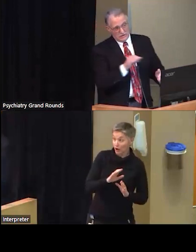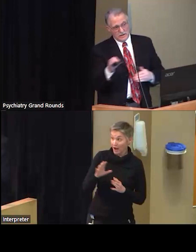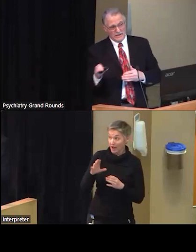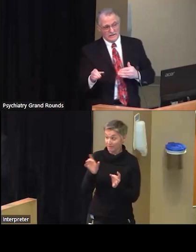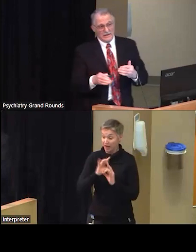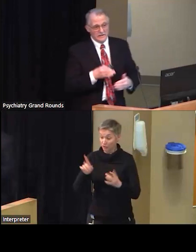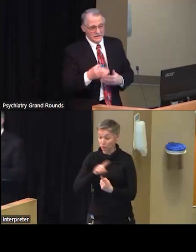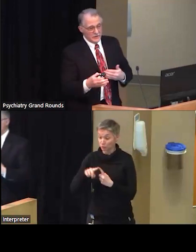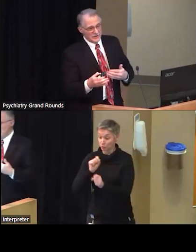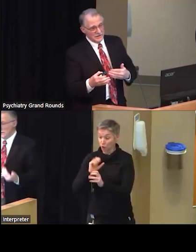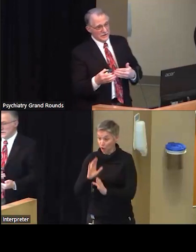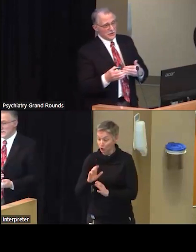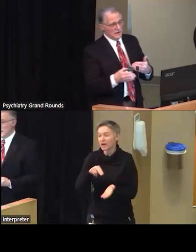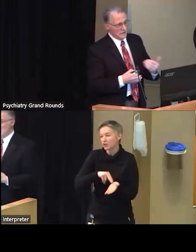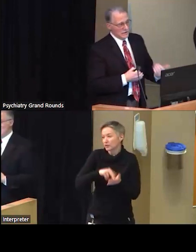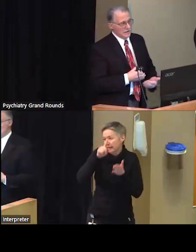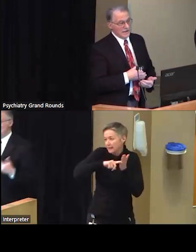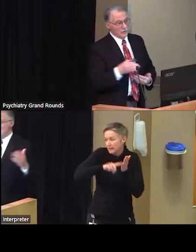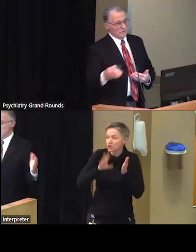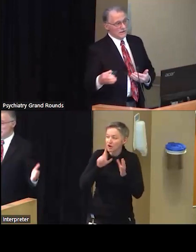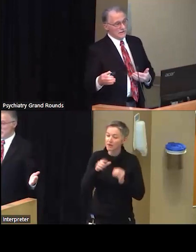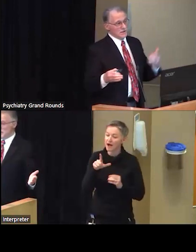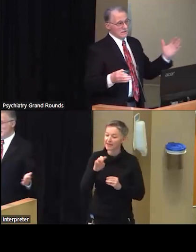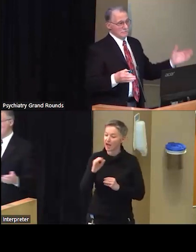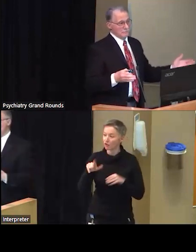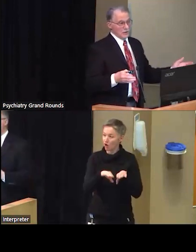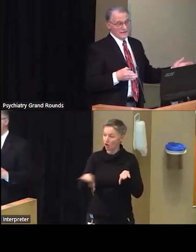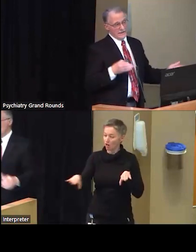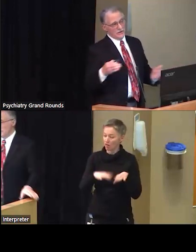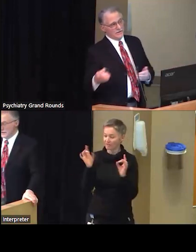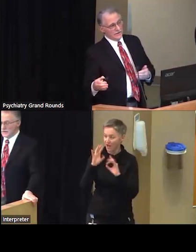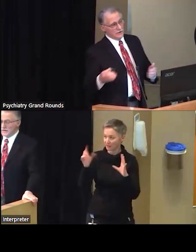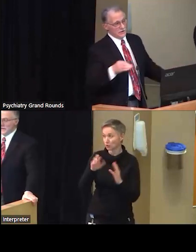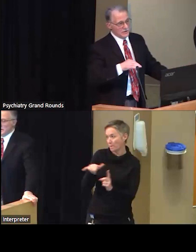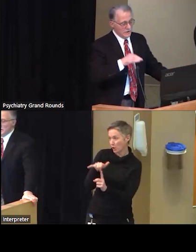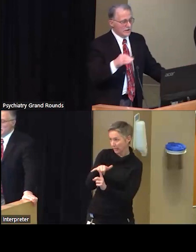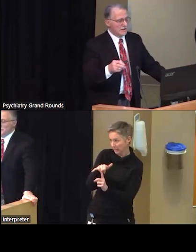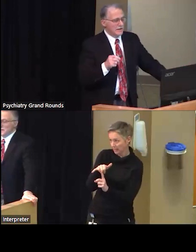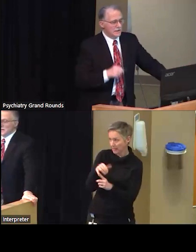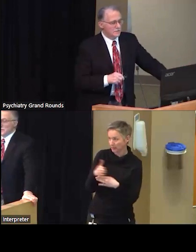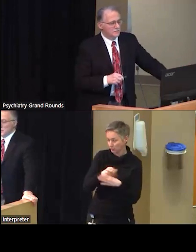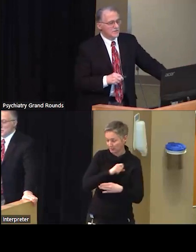you talk about it a lot in the nursing literature about lateral violence, bullying that occurs.